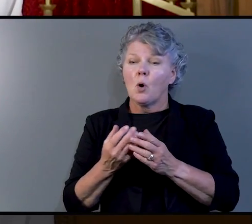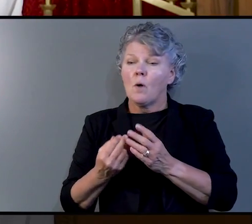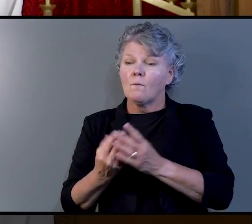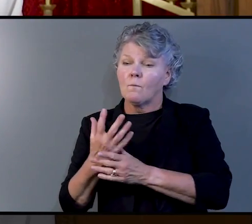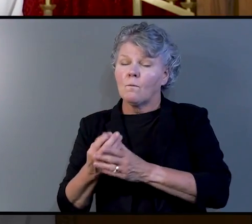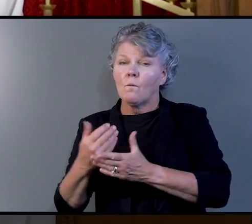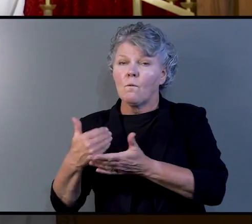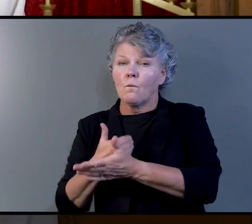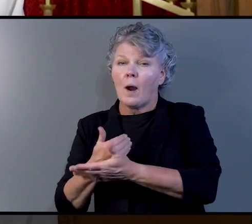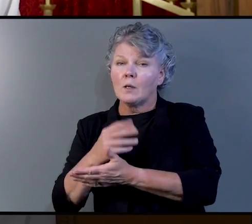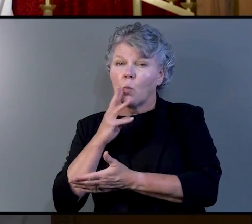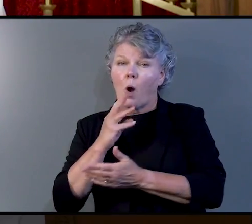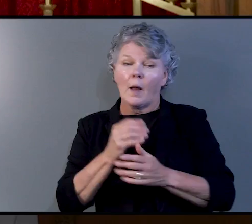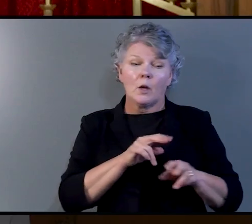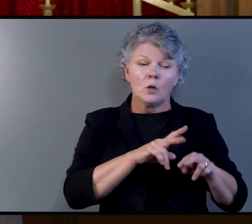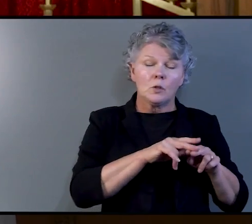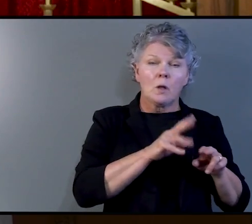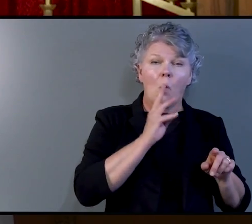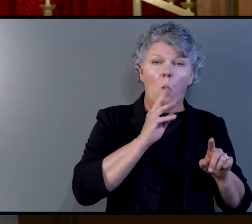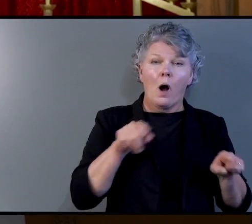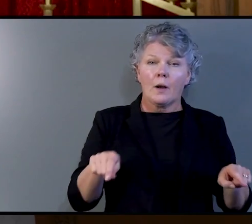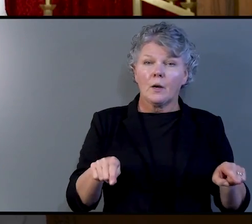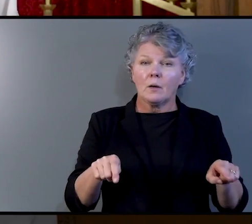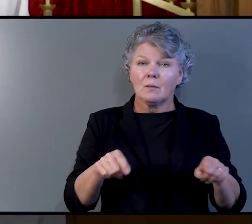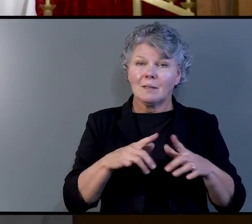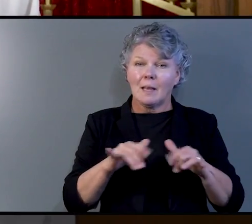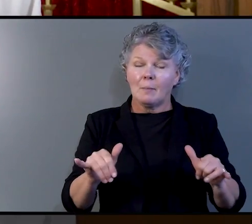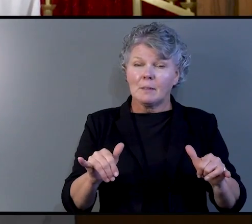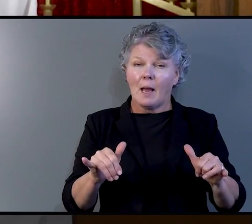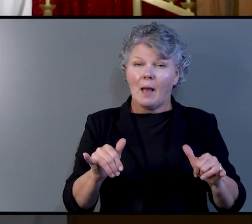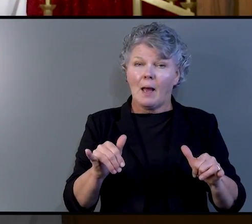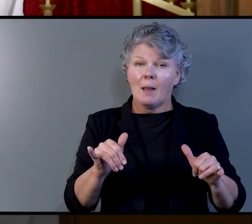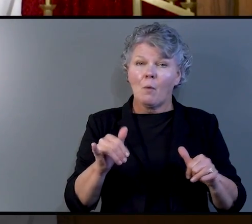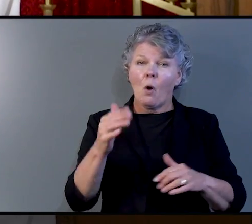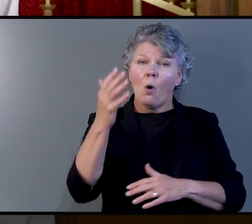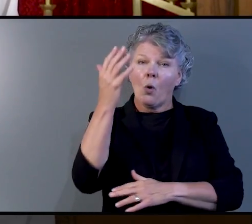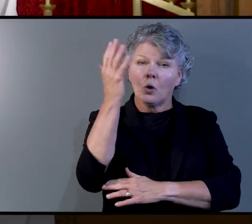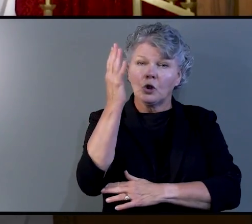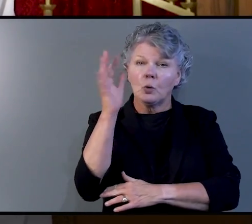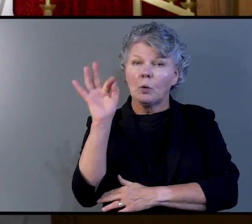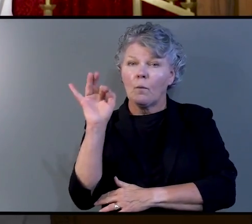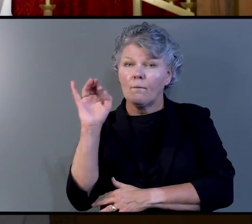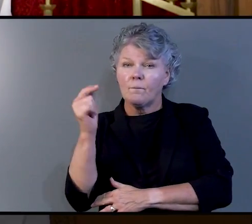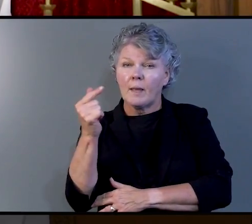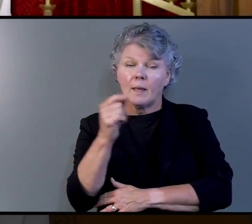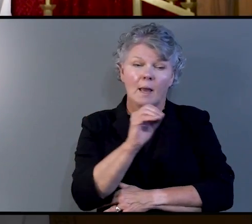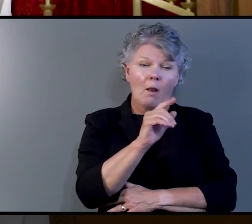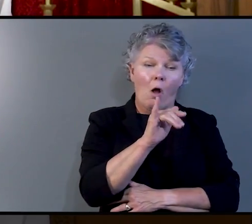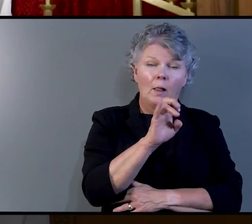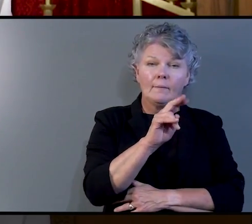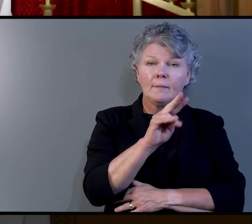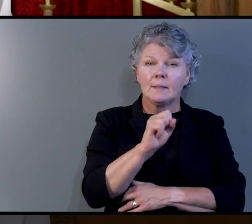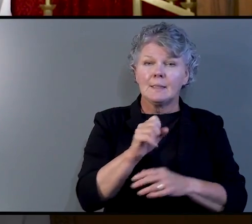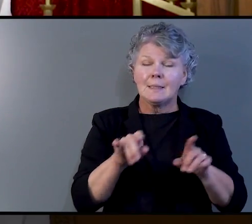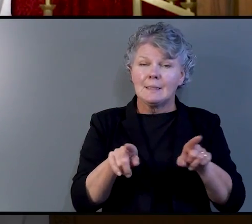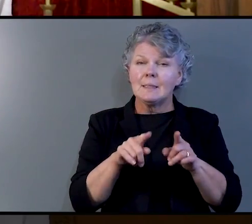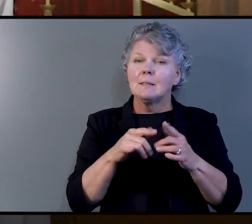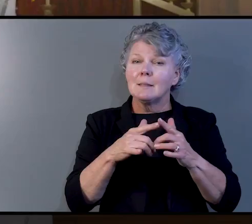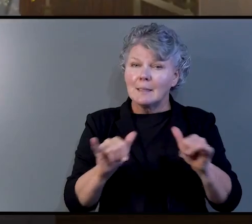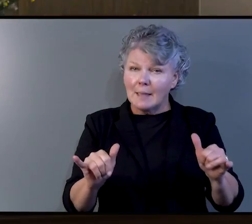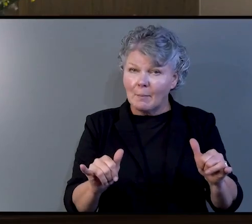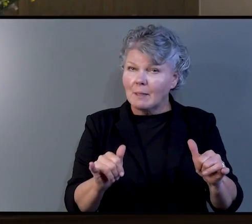salt water? Can a fig tree, my brothers, bear olives, or a grapevine produce figs? Neither can a salt pond yield fresh